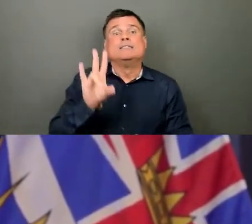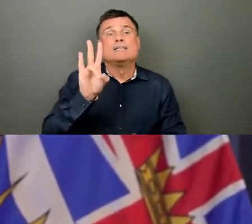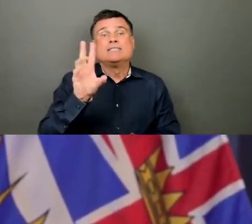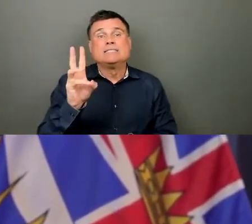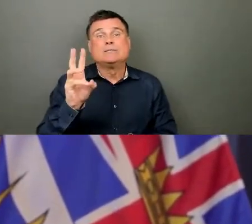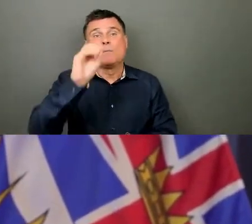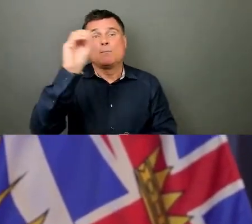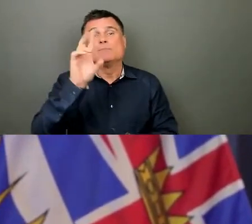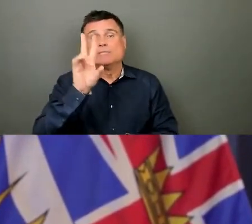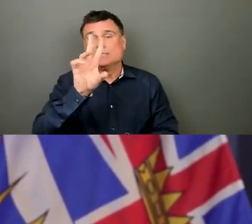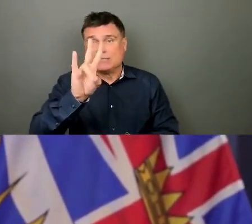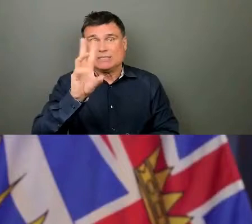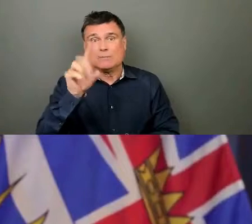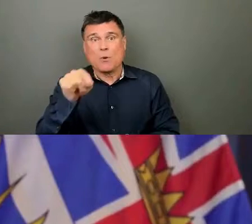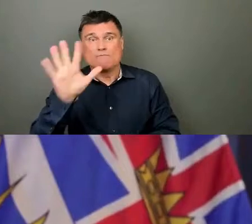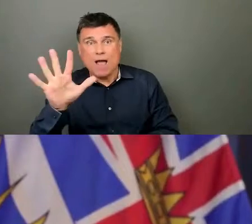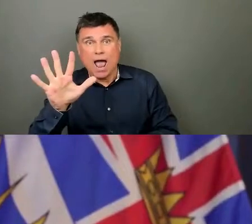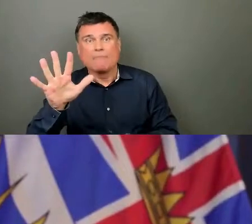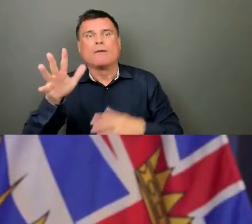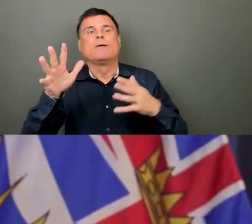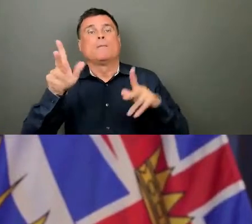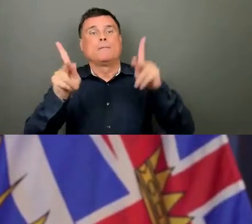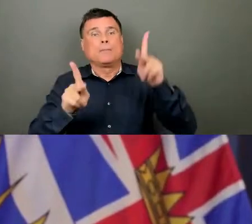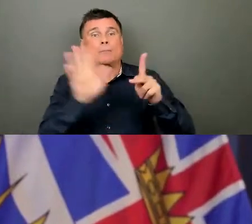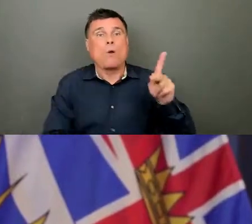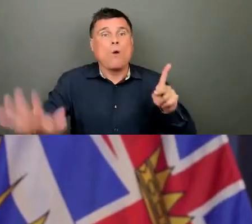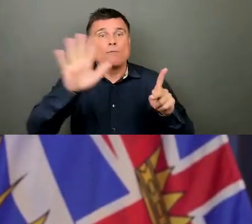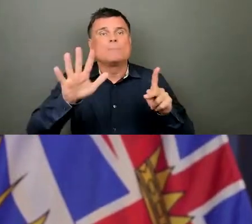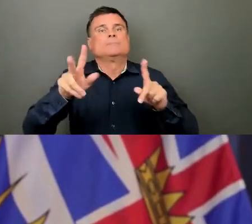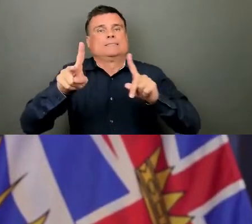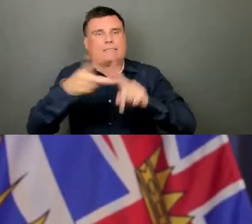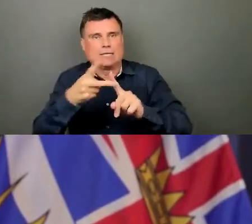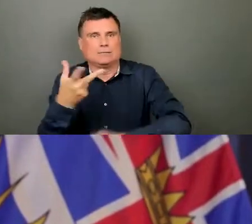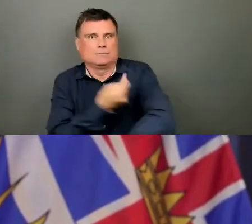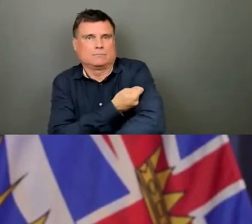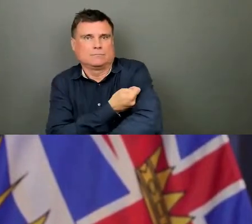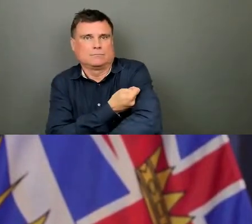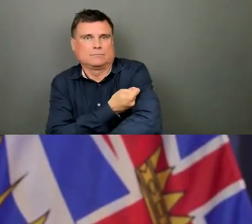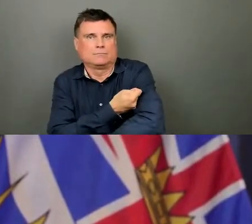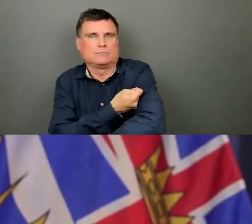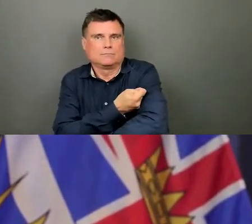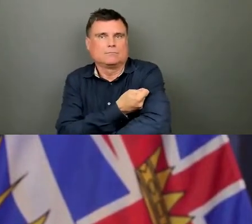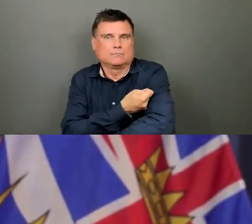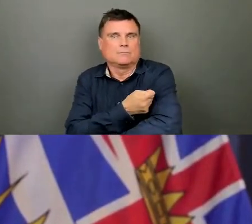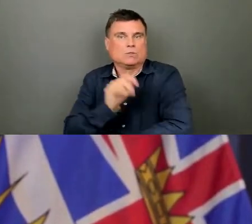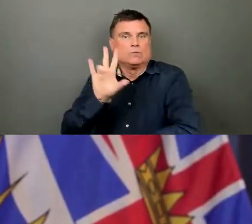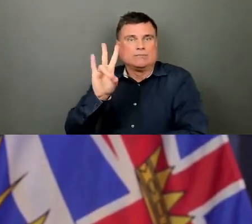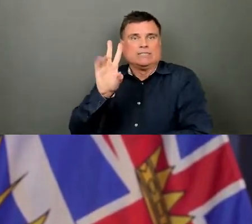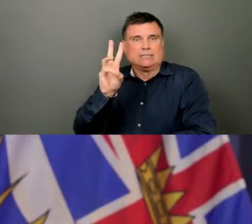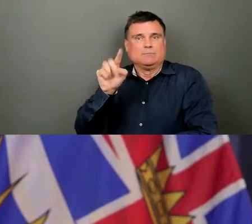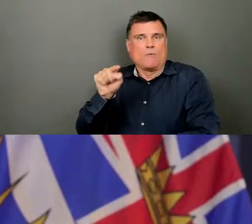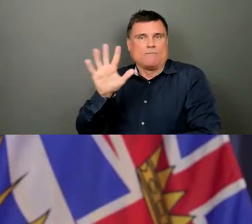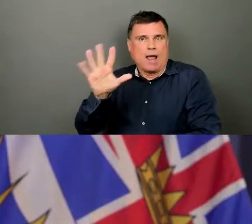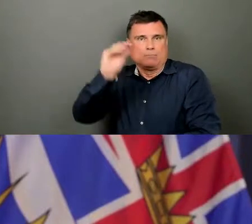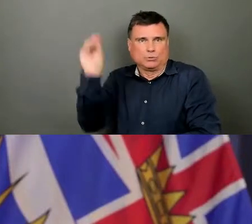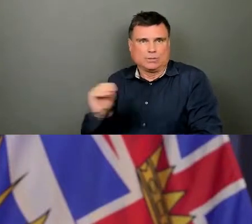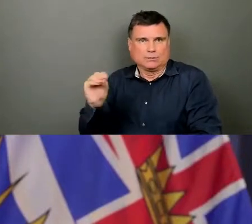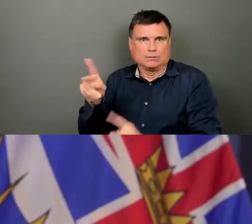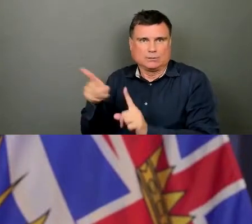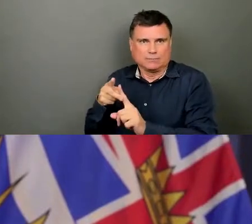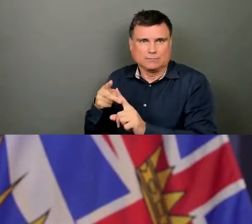76.5% have received their second dose. The number of people who have a single dose is down to 7.8% of people.